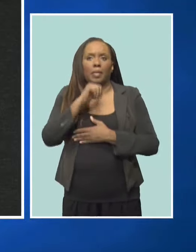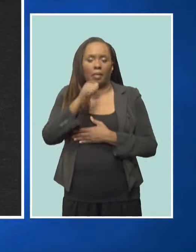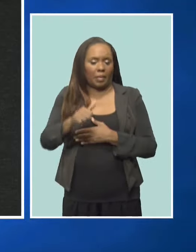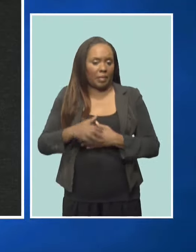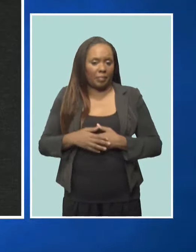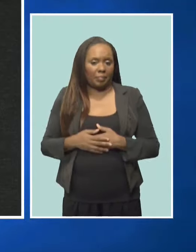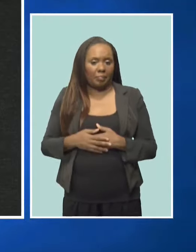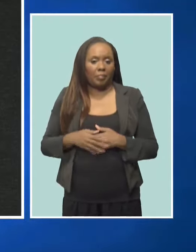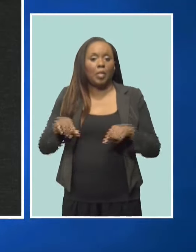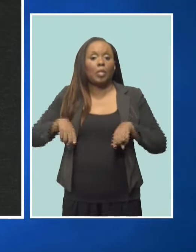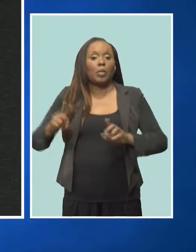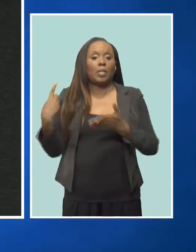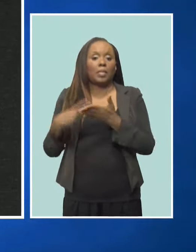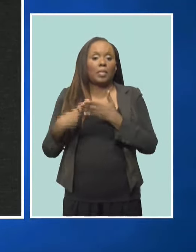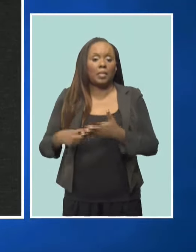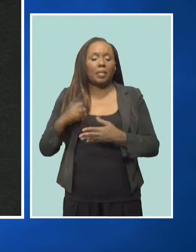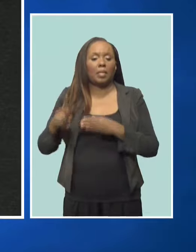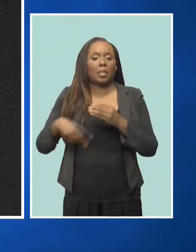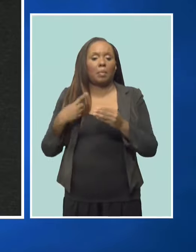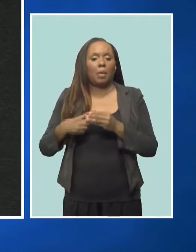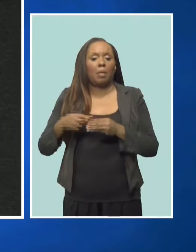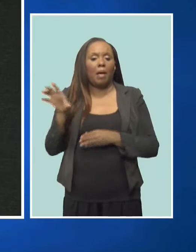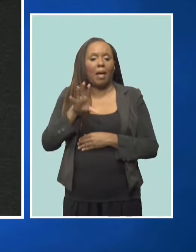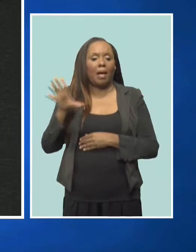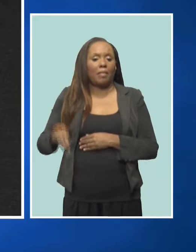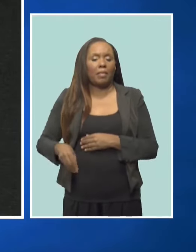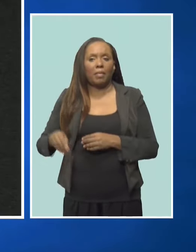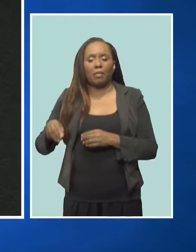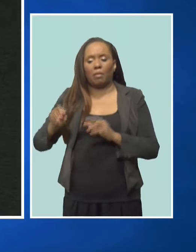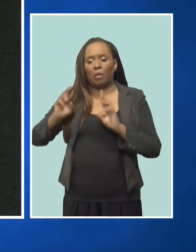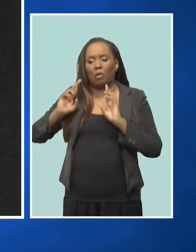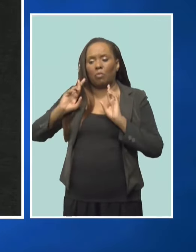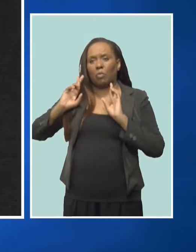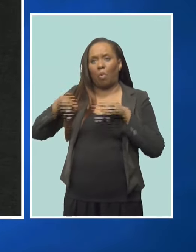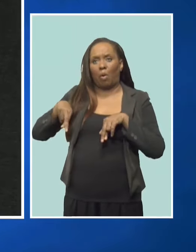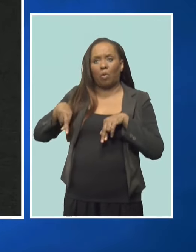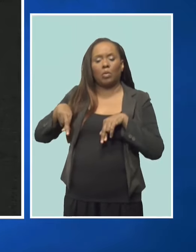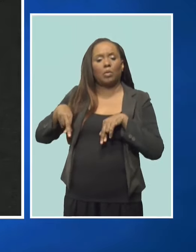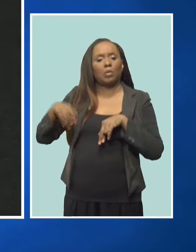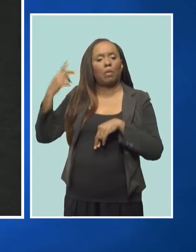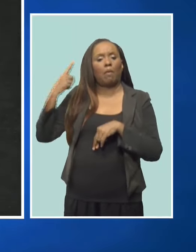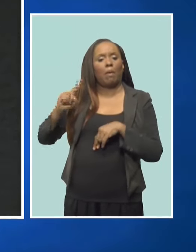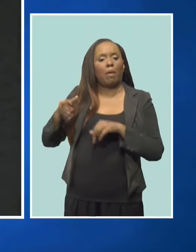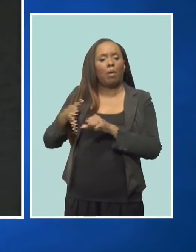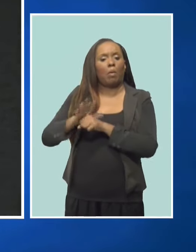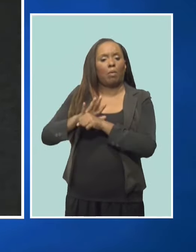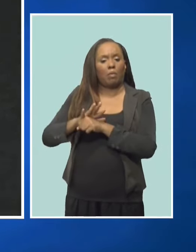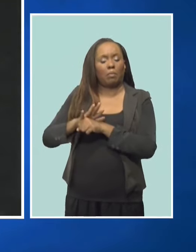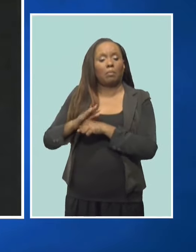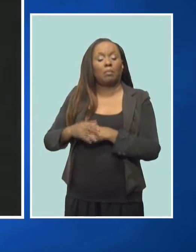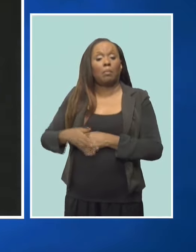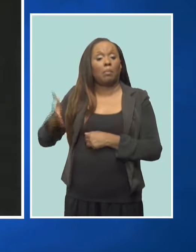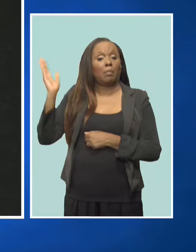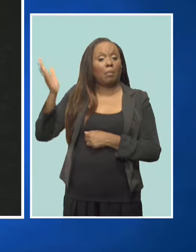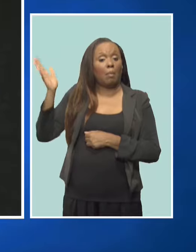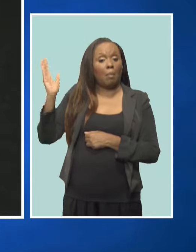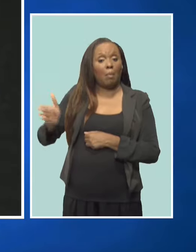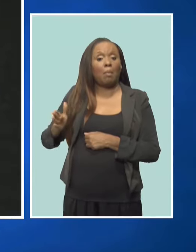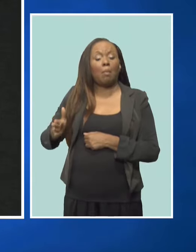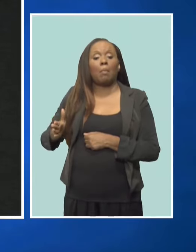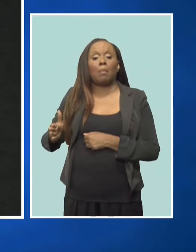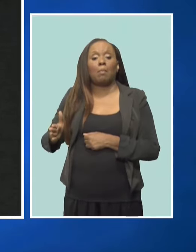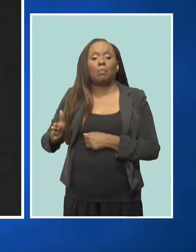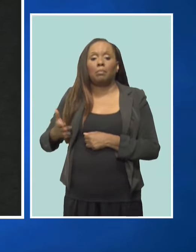discussion on the untold story of Africa's response to the COVID-19 pandemic book and documentary, Ms. Motley highlighted Afrexim